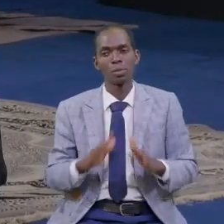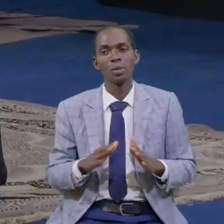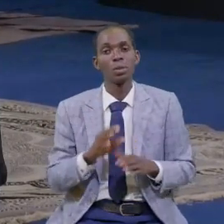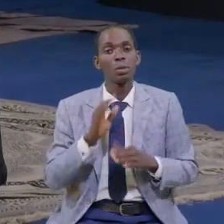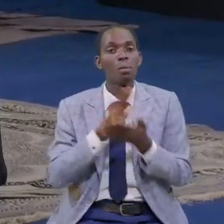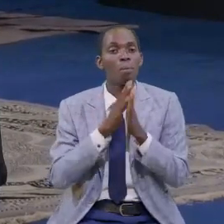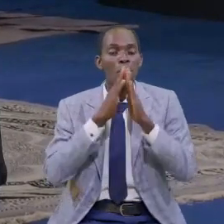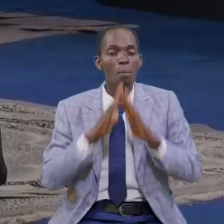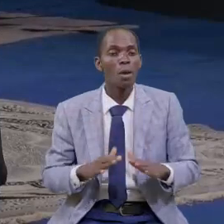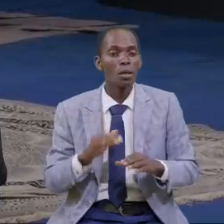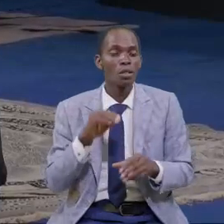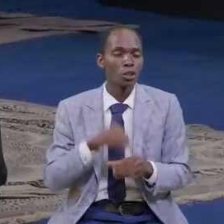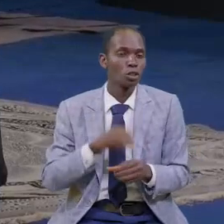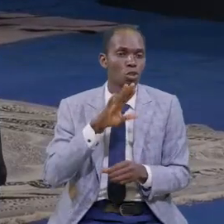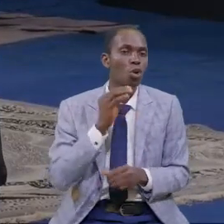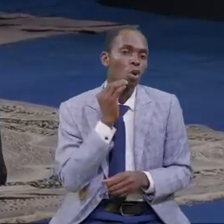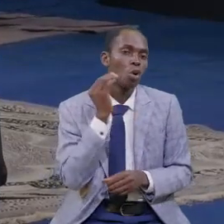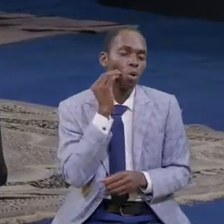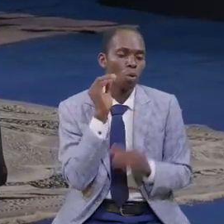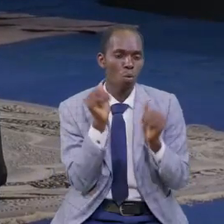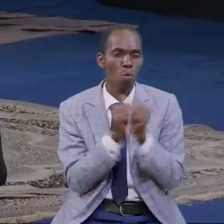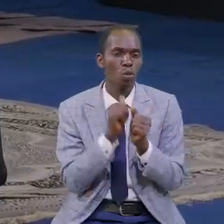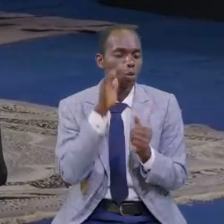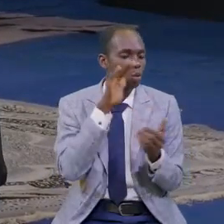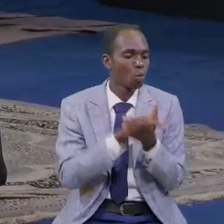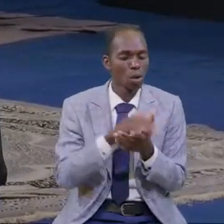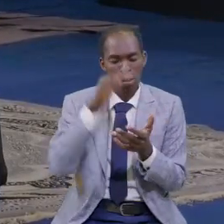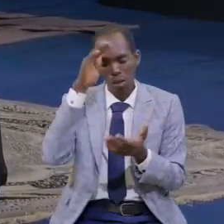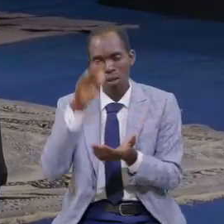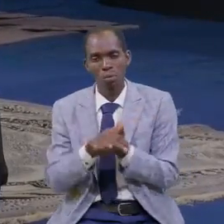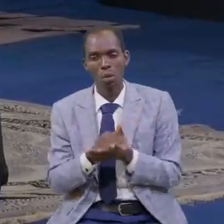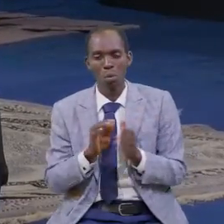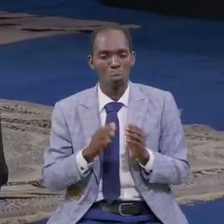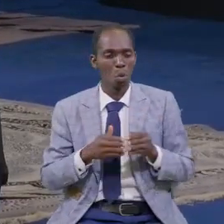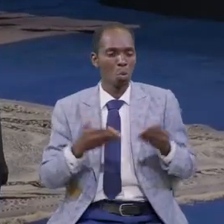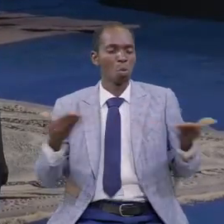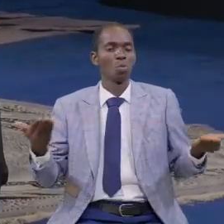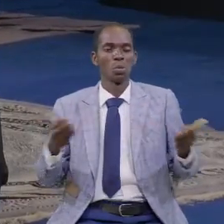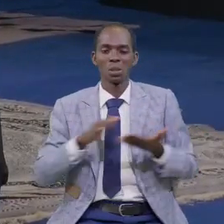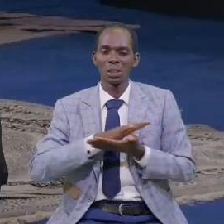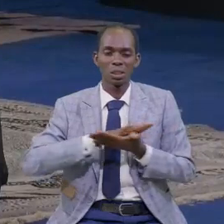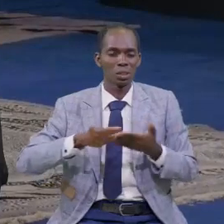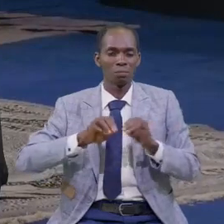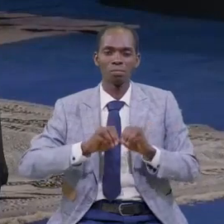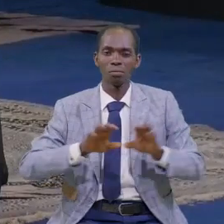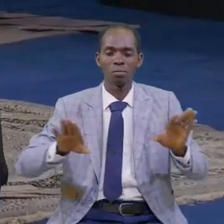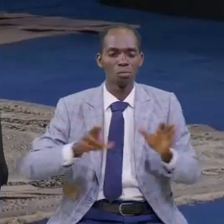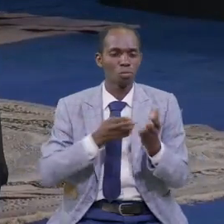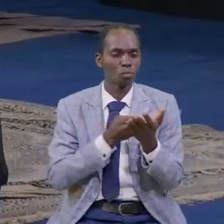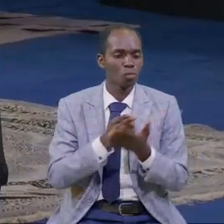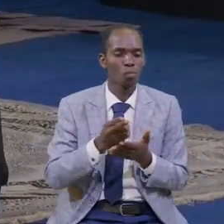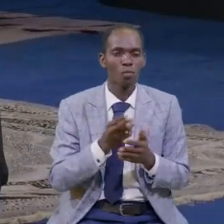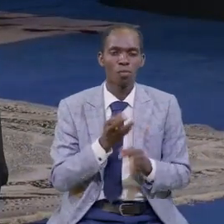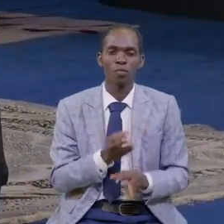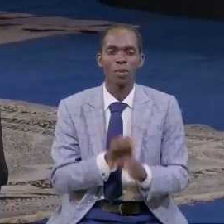your wife, with your husband. Transparent, deep, true, faithful. Not